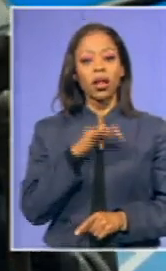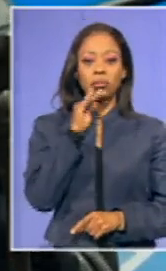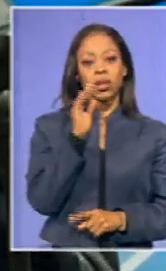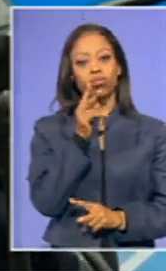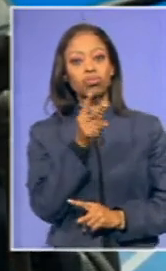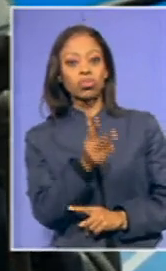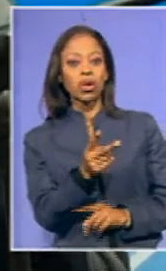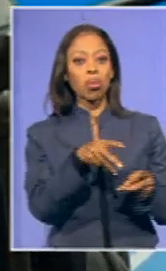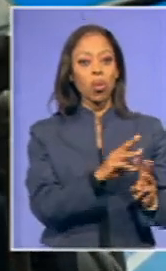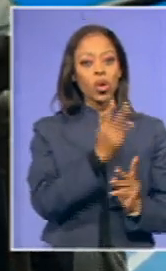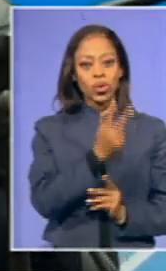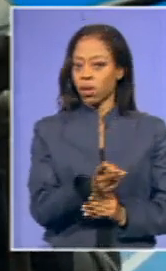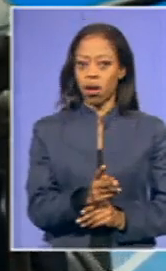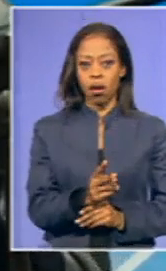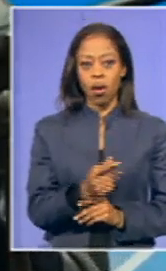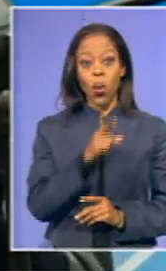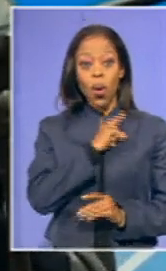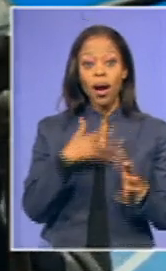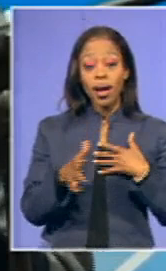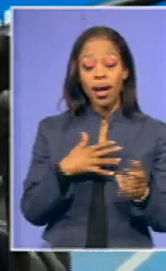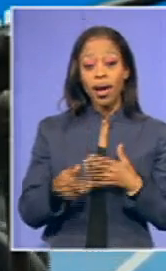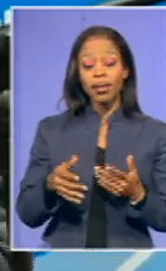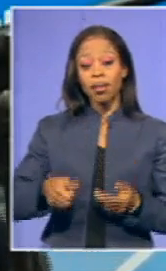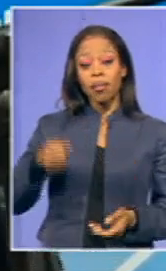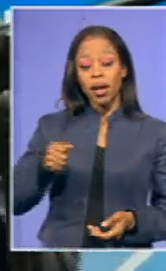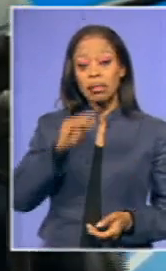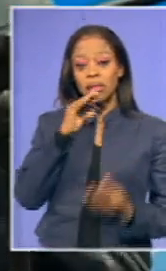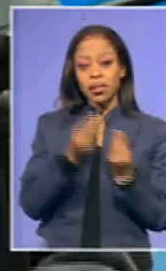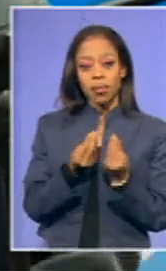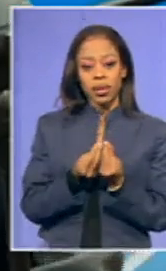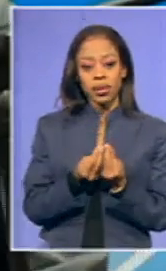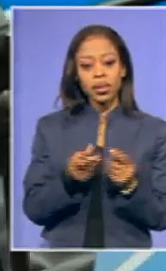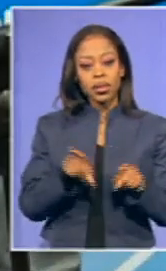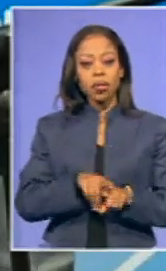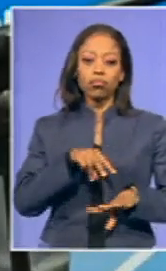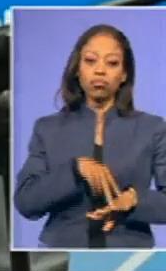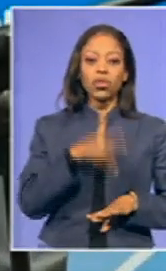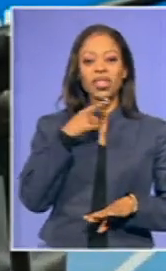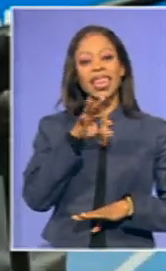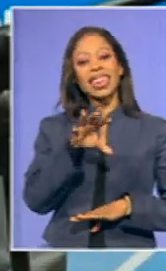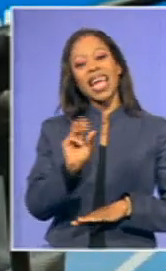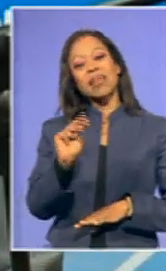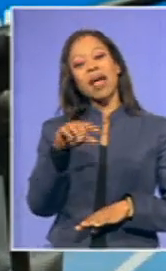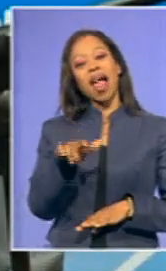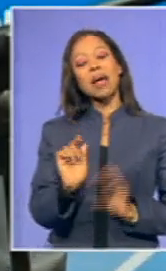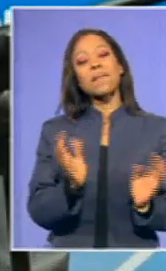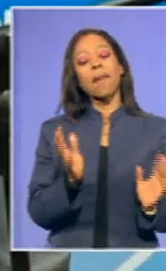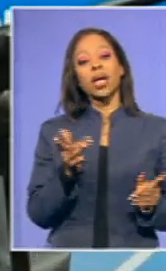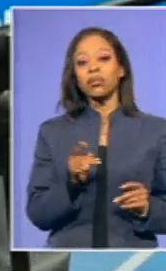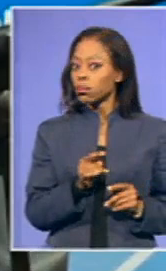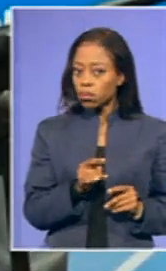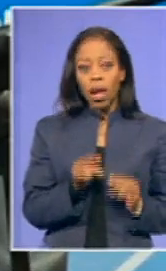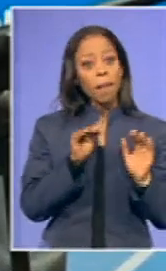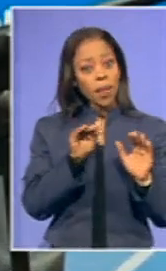the fashion you see it, because for us, any bucket means something. Even if you can stand here and saying it's only 30 megaliters, it's people,